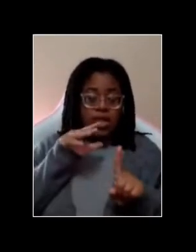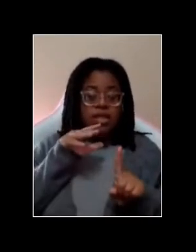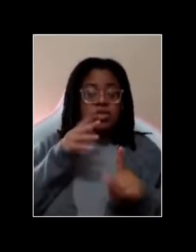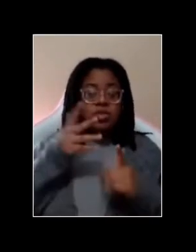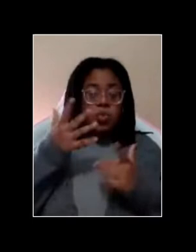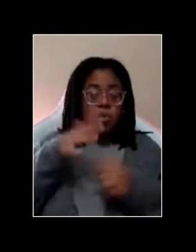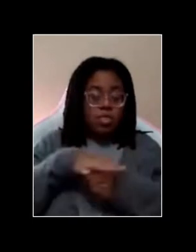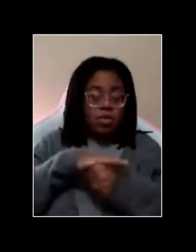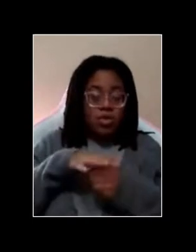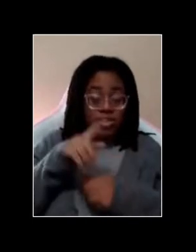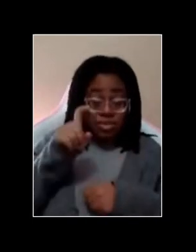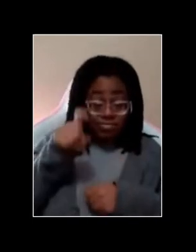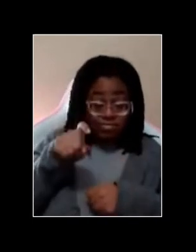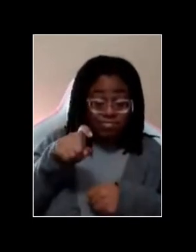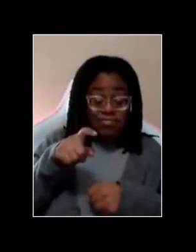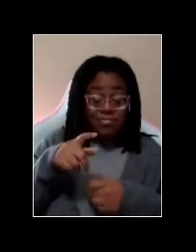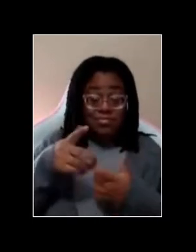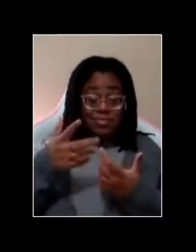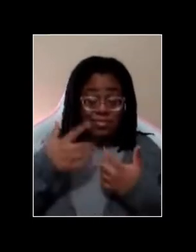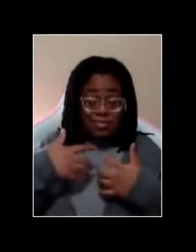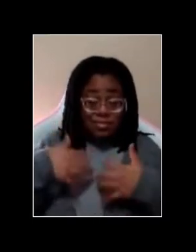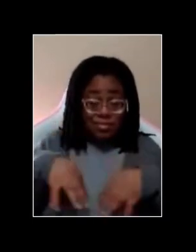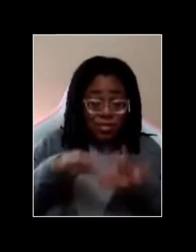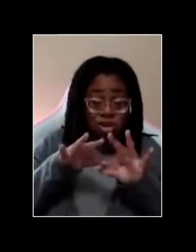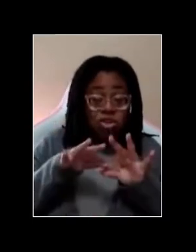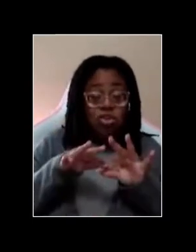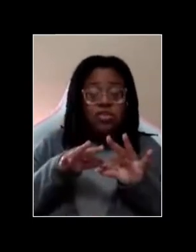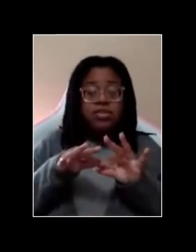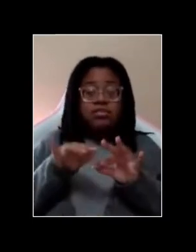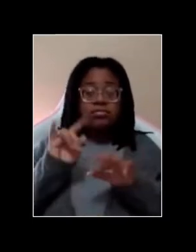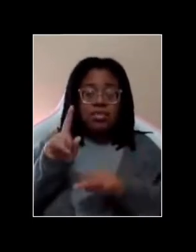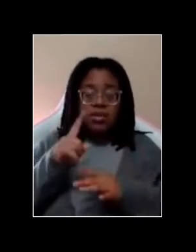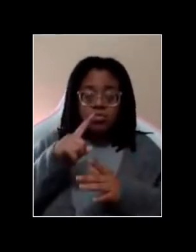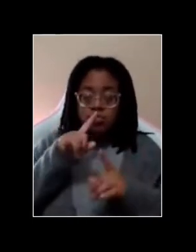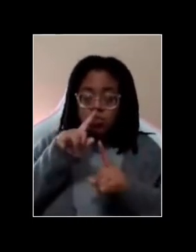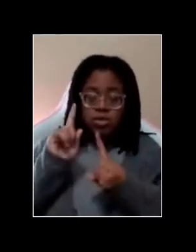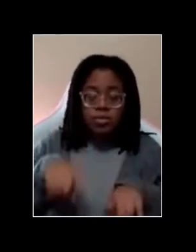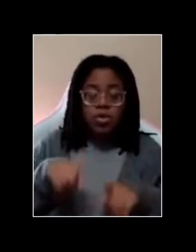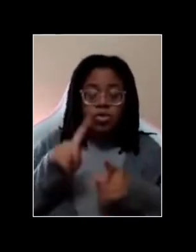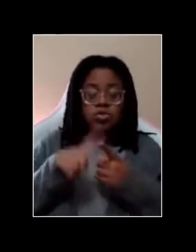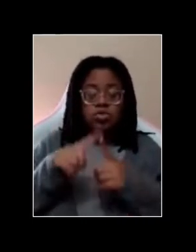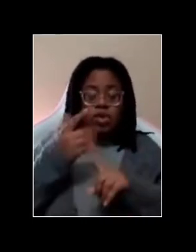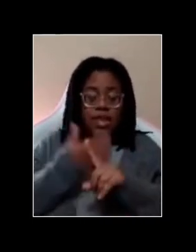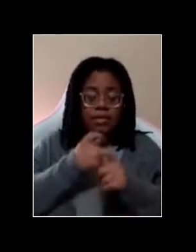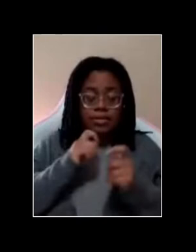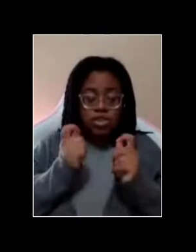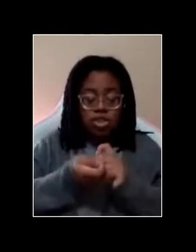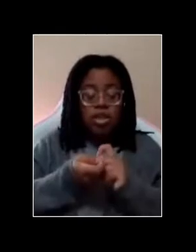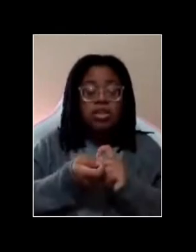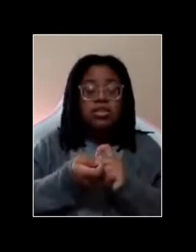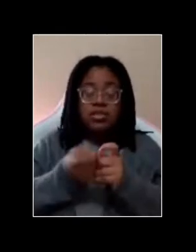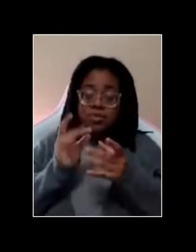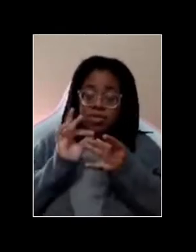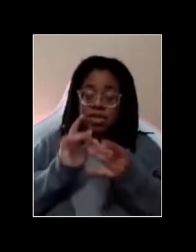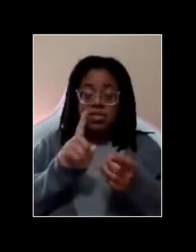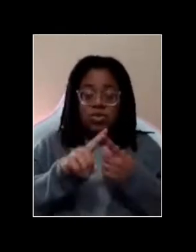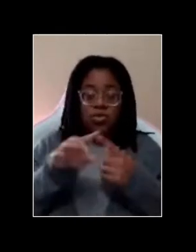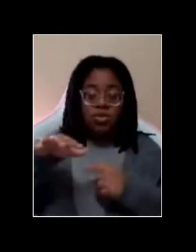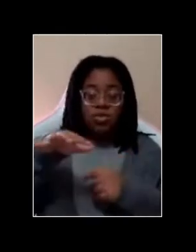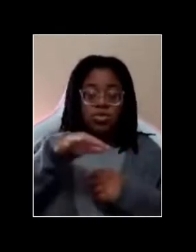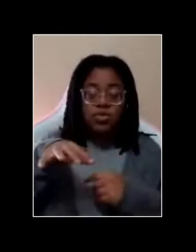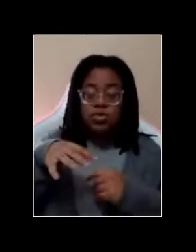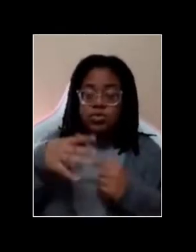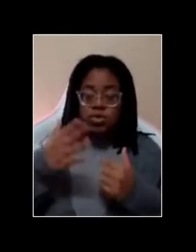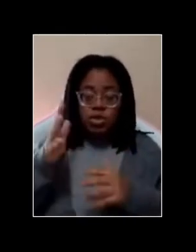location matters, and recreationists' response to climate change is really relative to their surroundings, what they're used